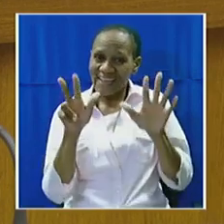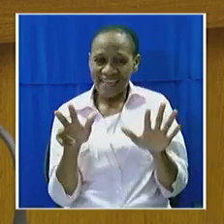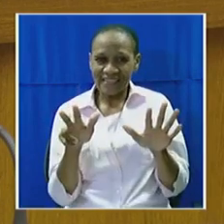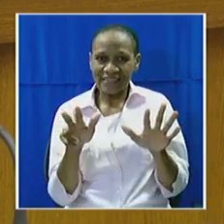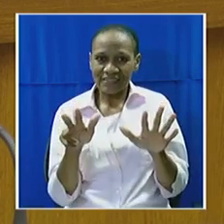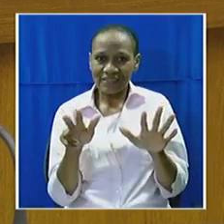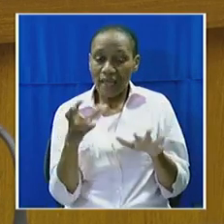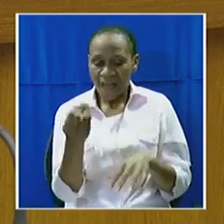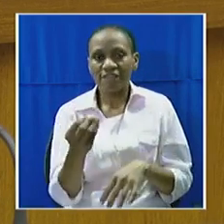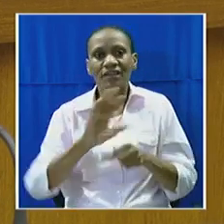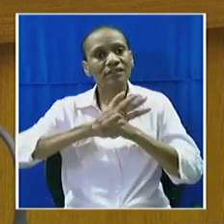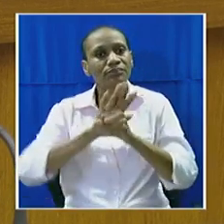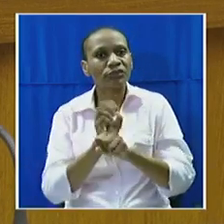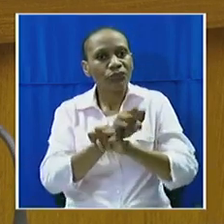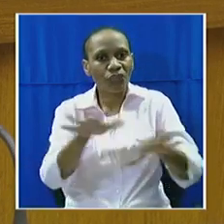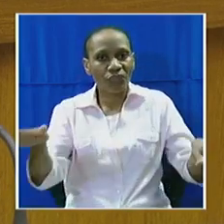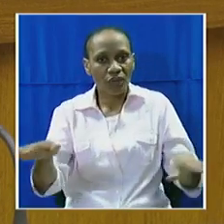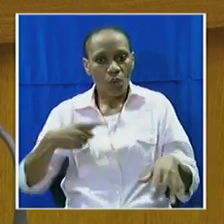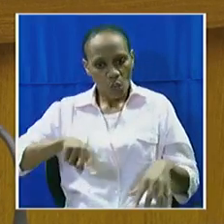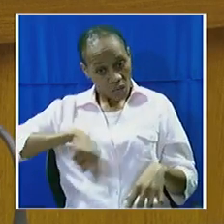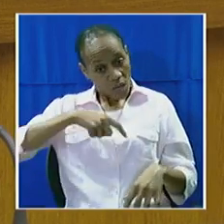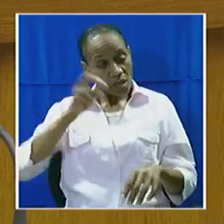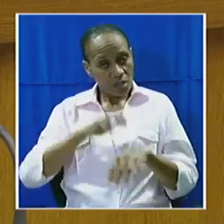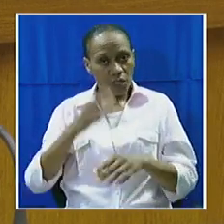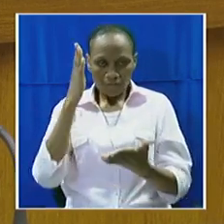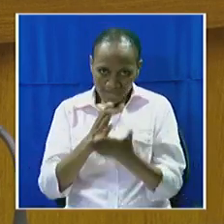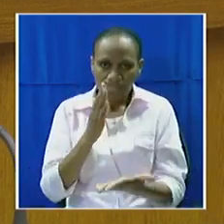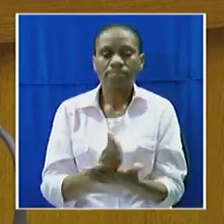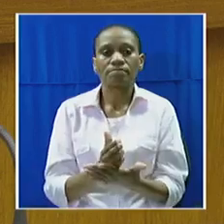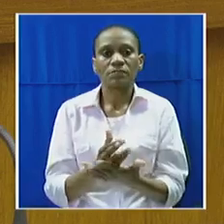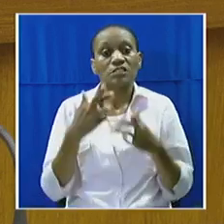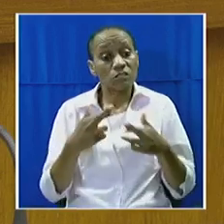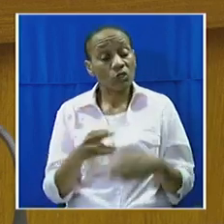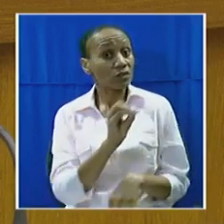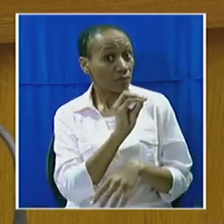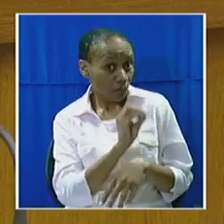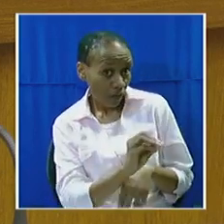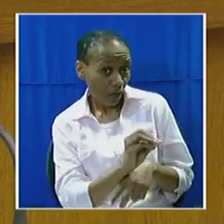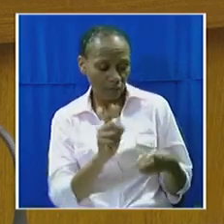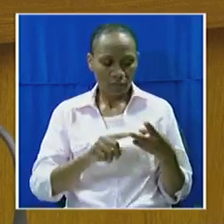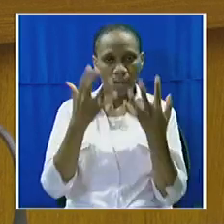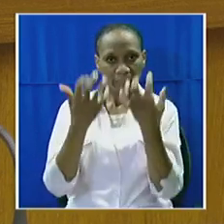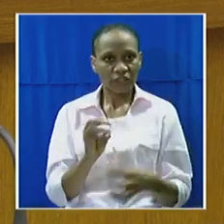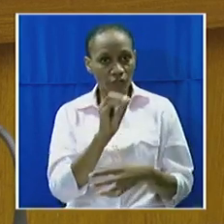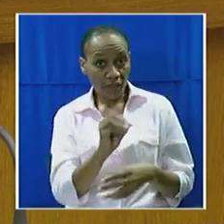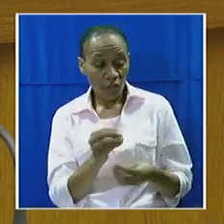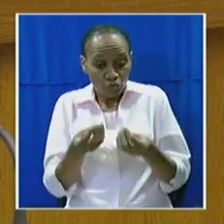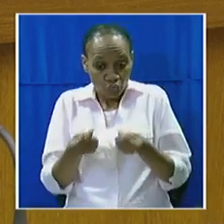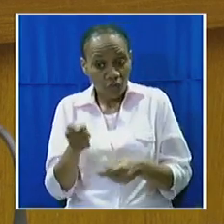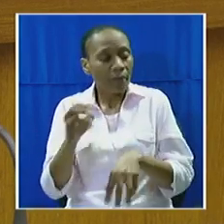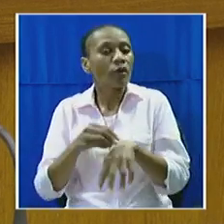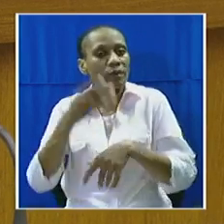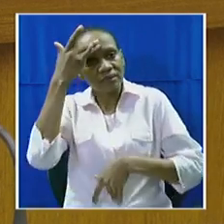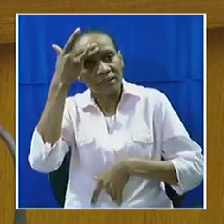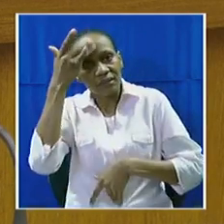parts of the world. We need assurance that the sufficient resources have been allocated to conduct this mammoth task.